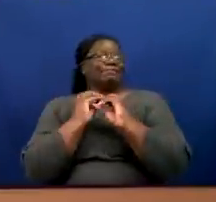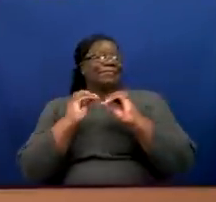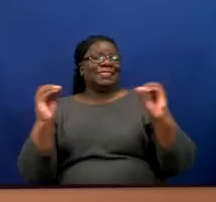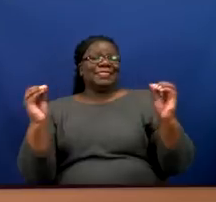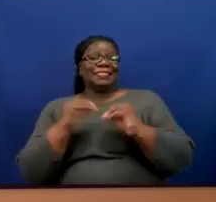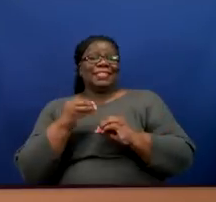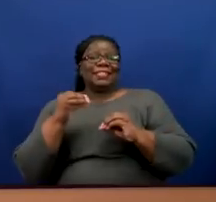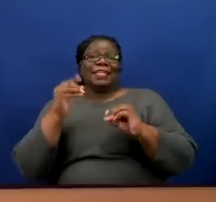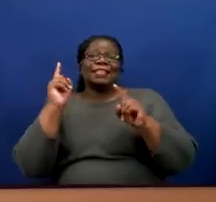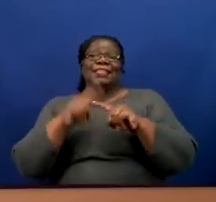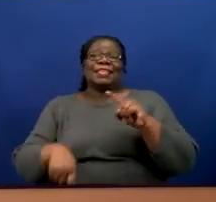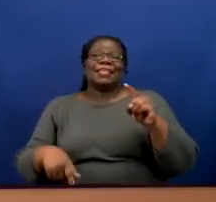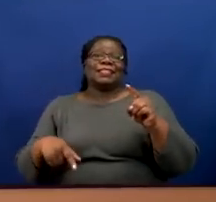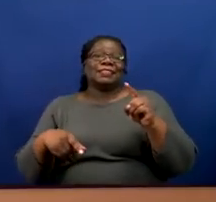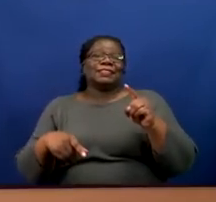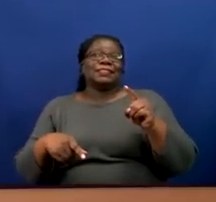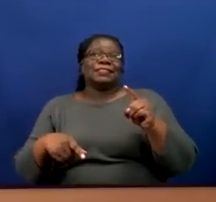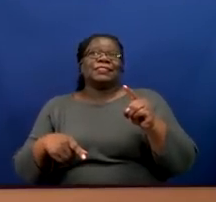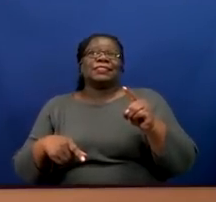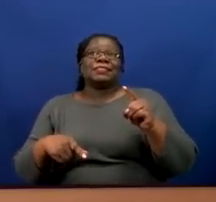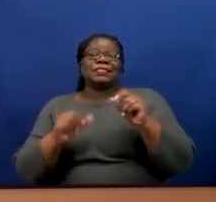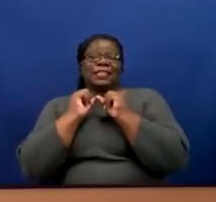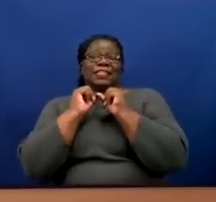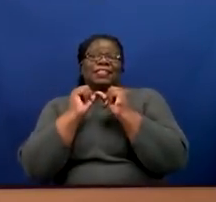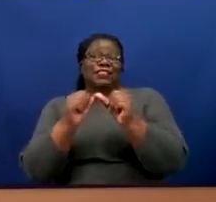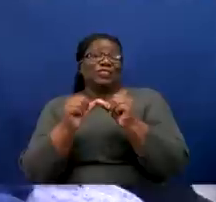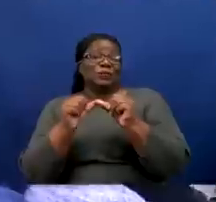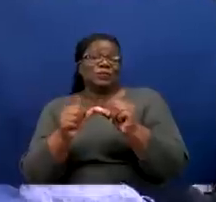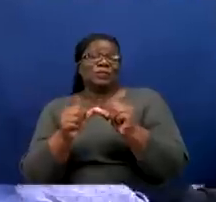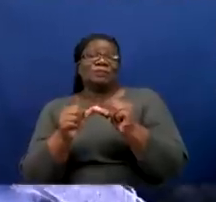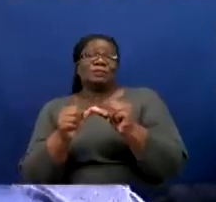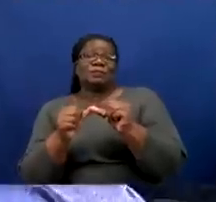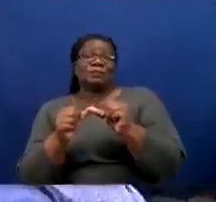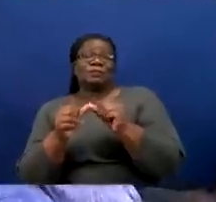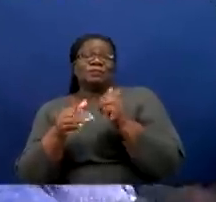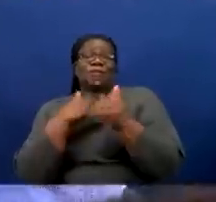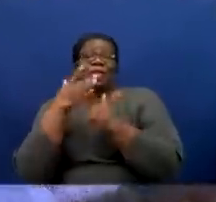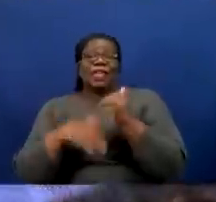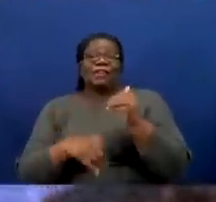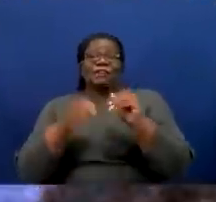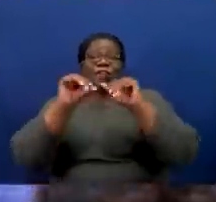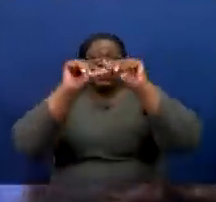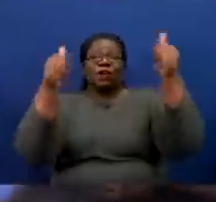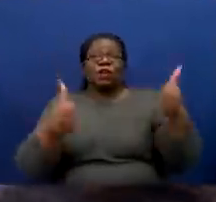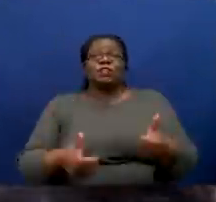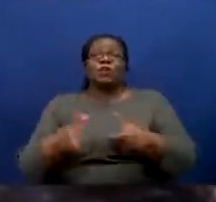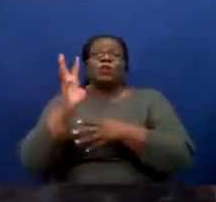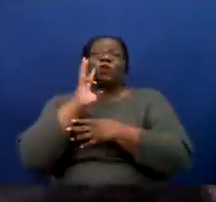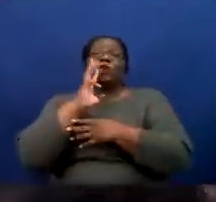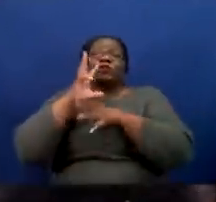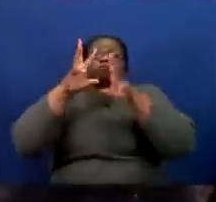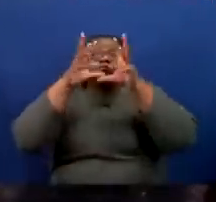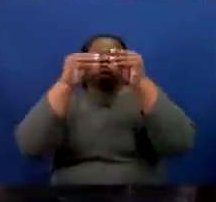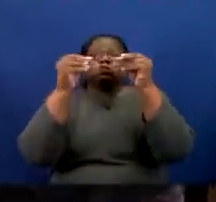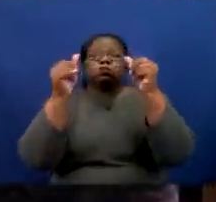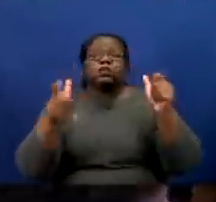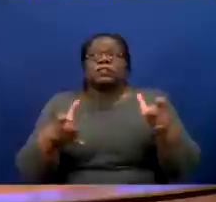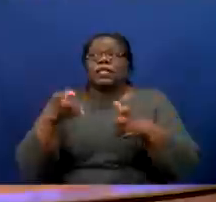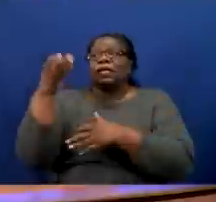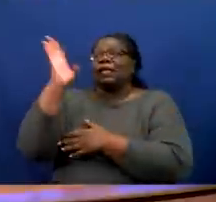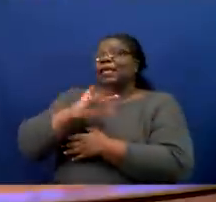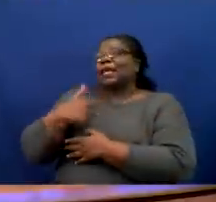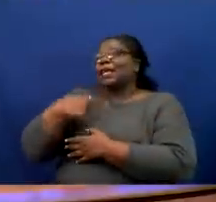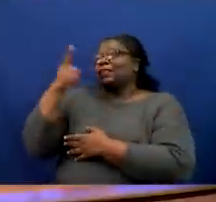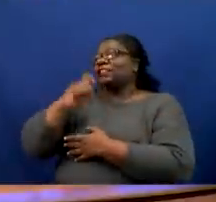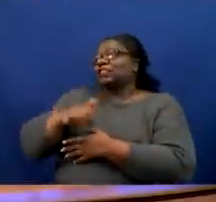can withstand the power of the living God. And then after the altar was drenched, Elijah said, God, I need you